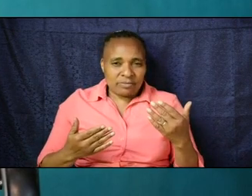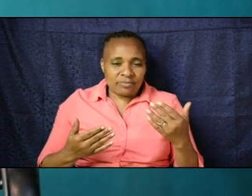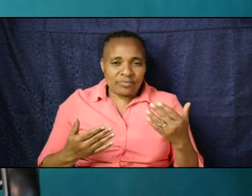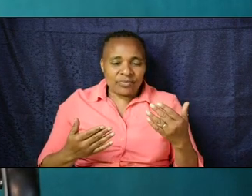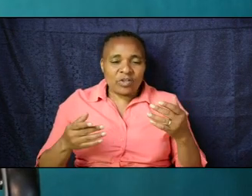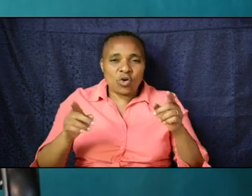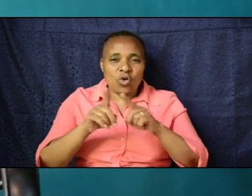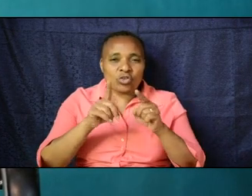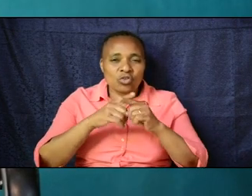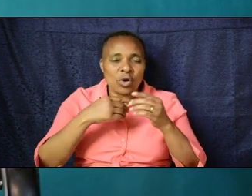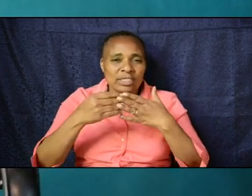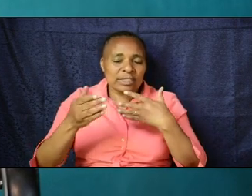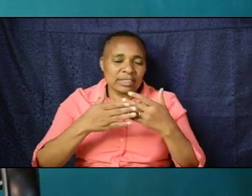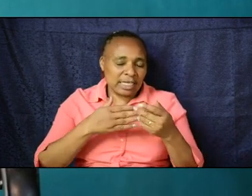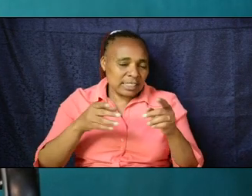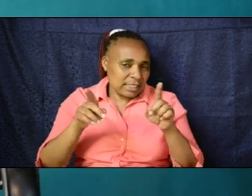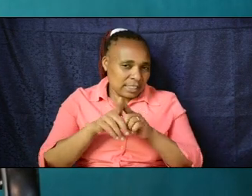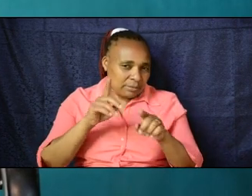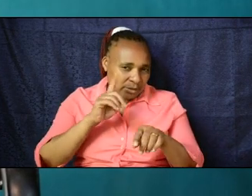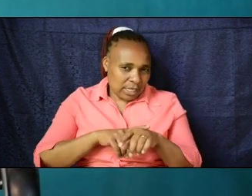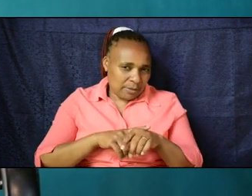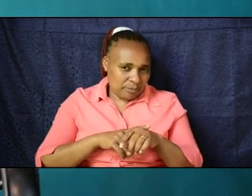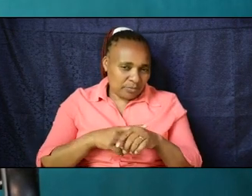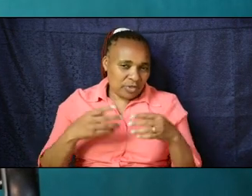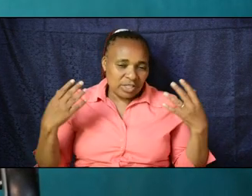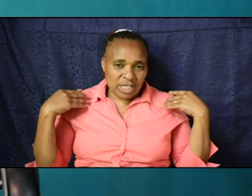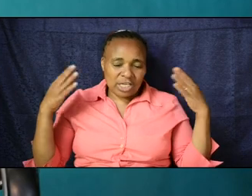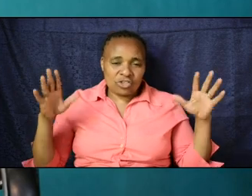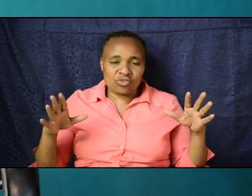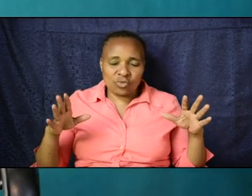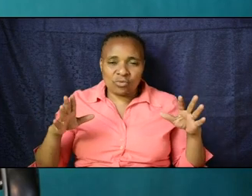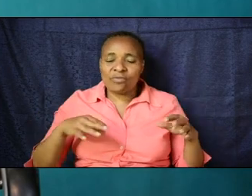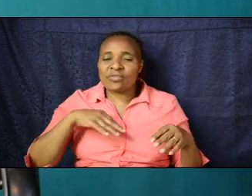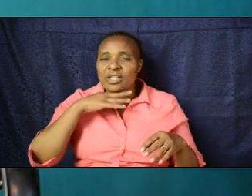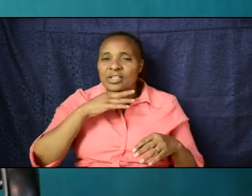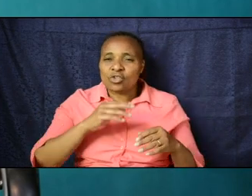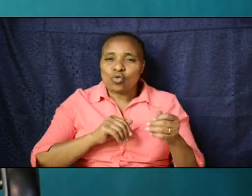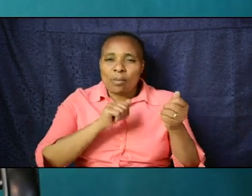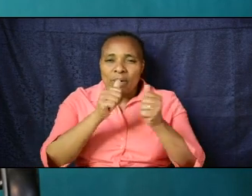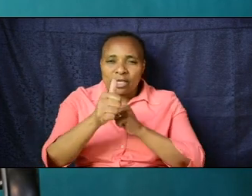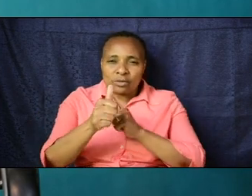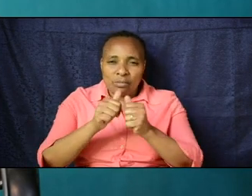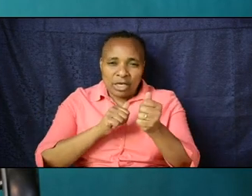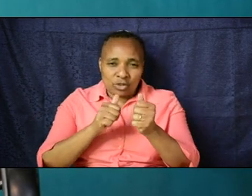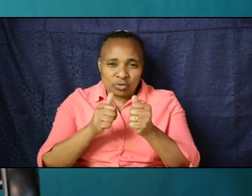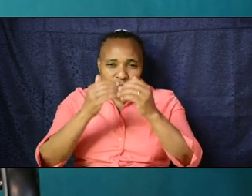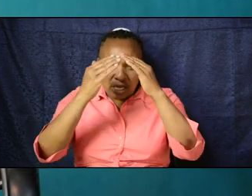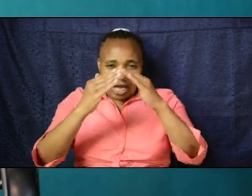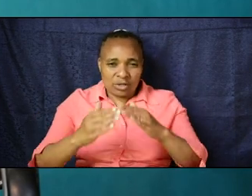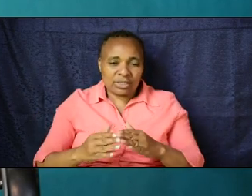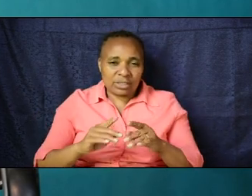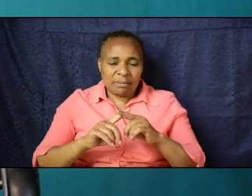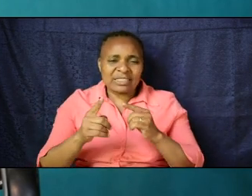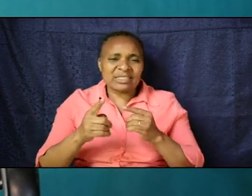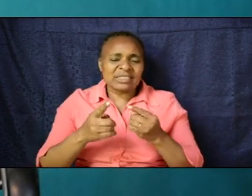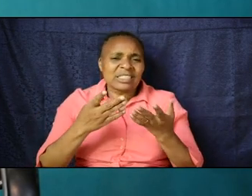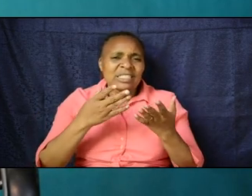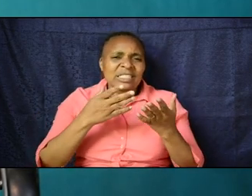was also a sign at that time, was a sign for the angel of death to pass over the houses, but it